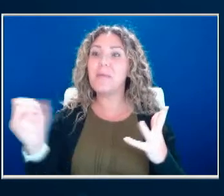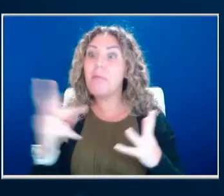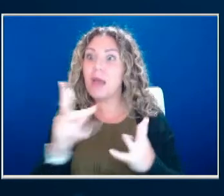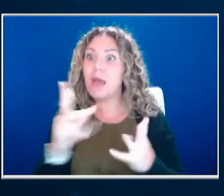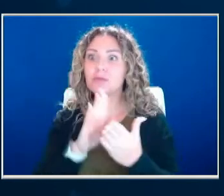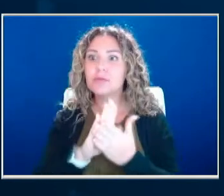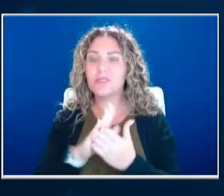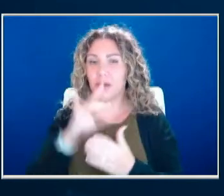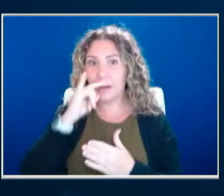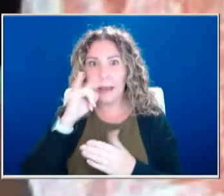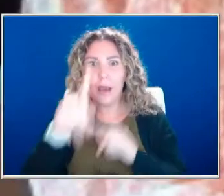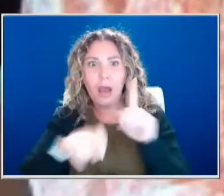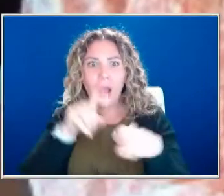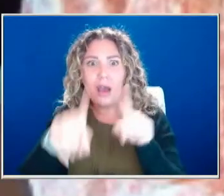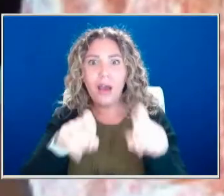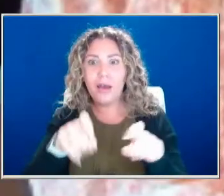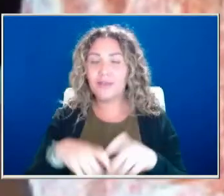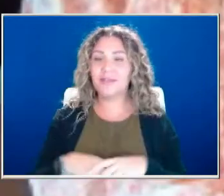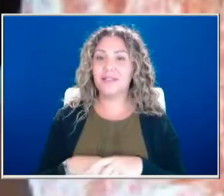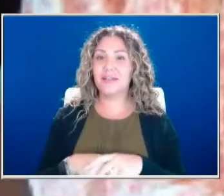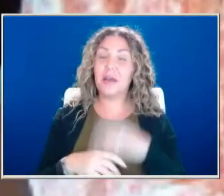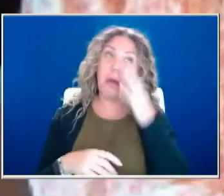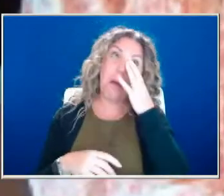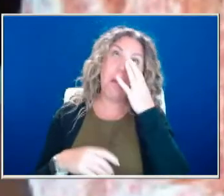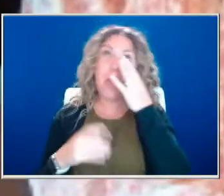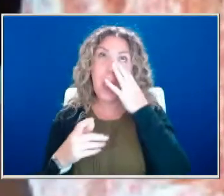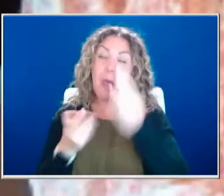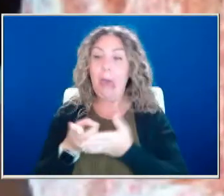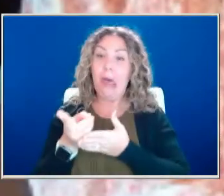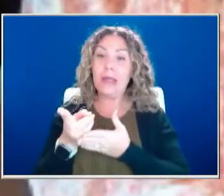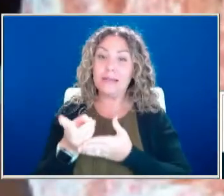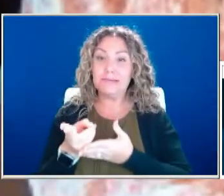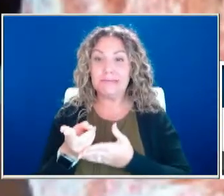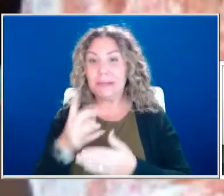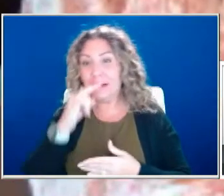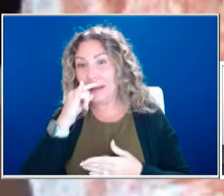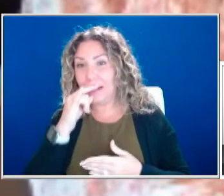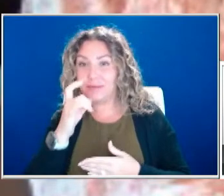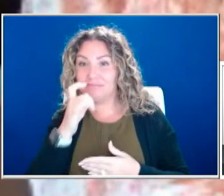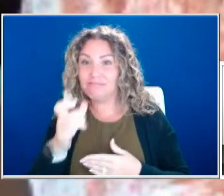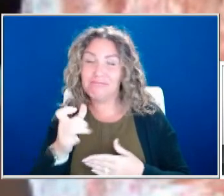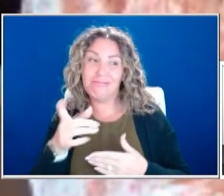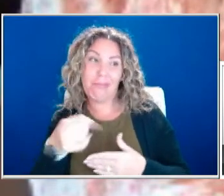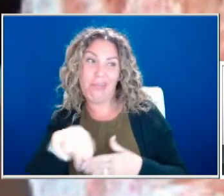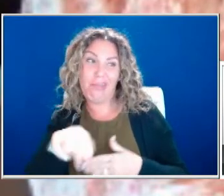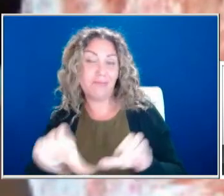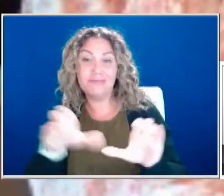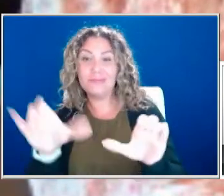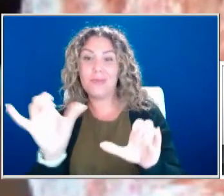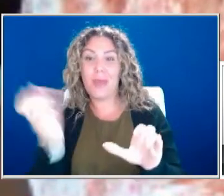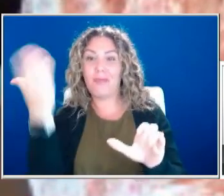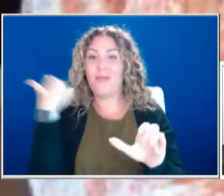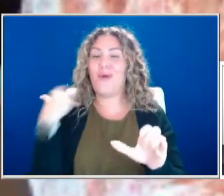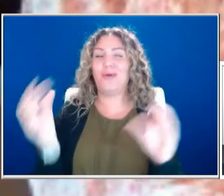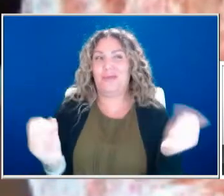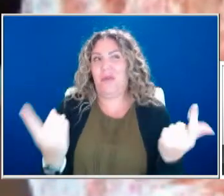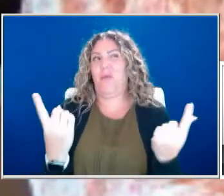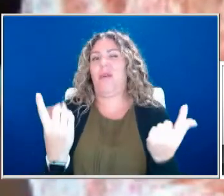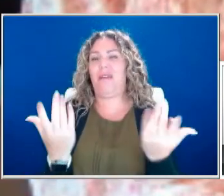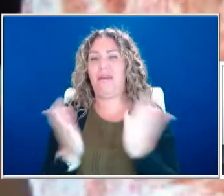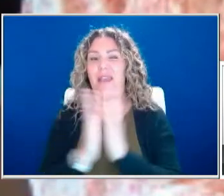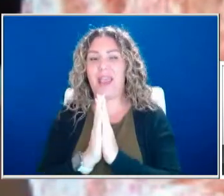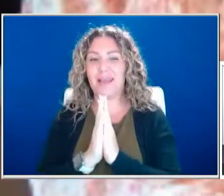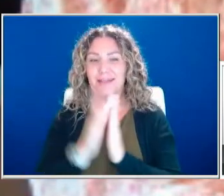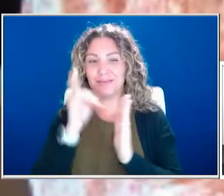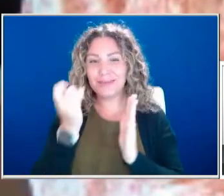questions. Honestly, not really. They kind of treat me like I was before. Nobody really asks too much. I think it's because they don't